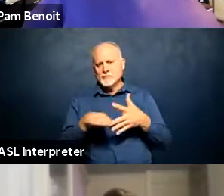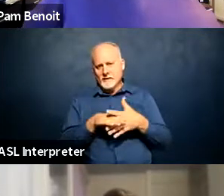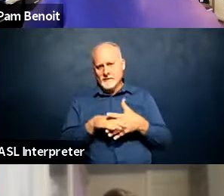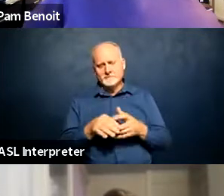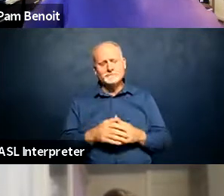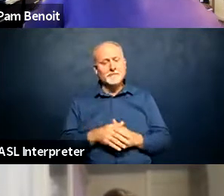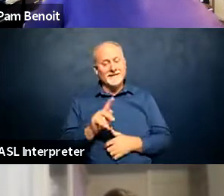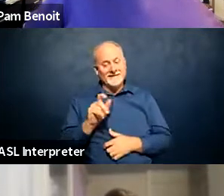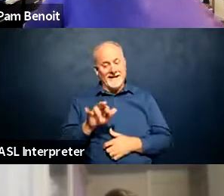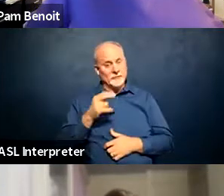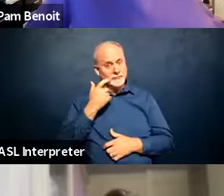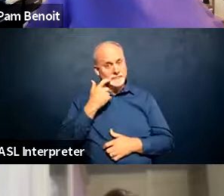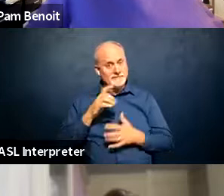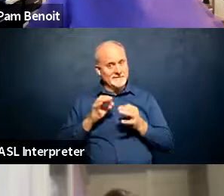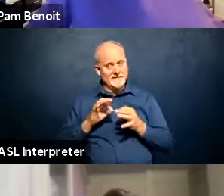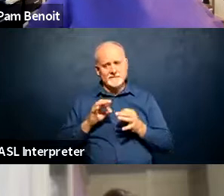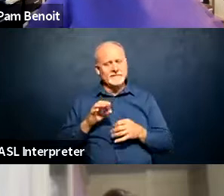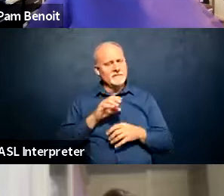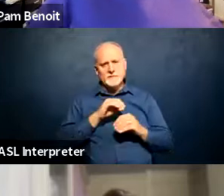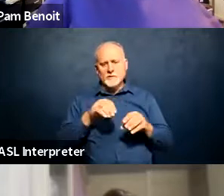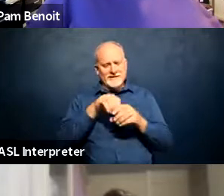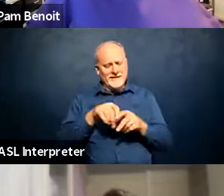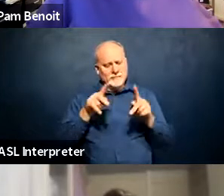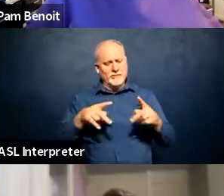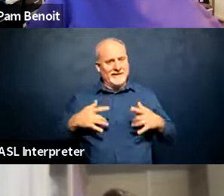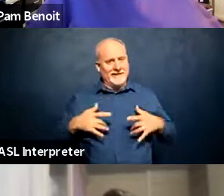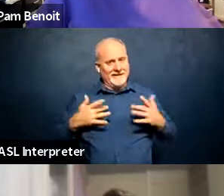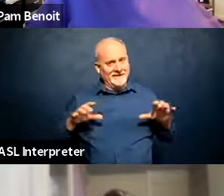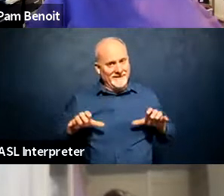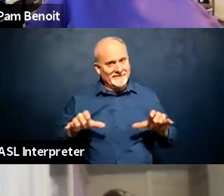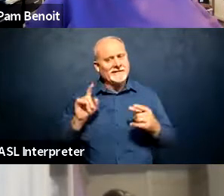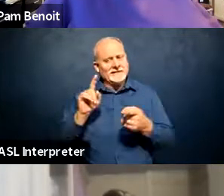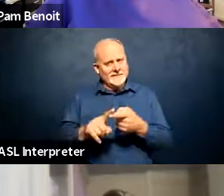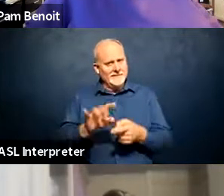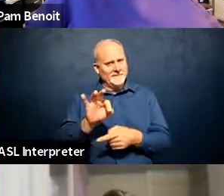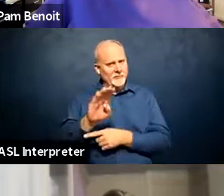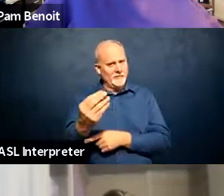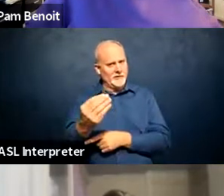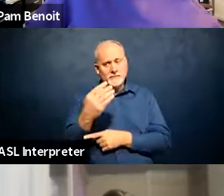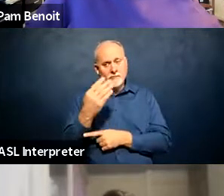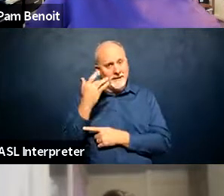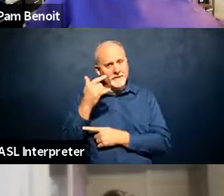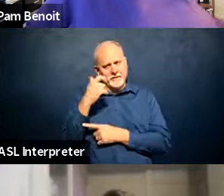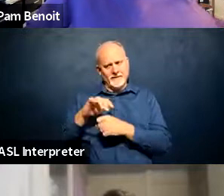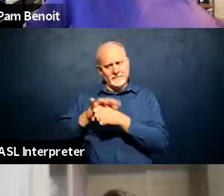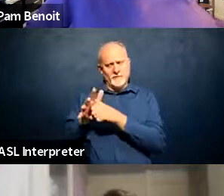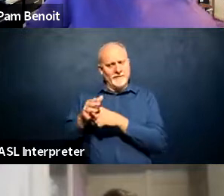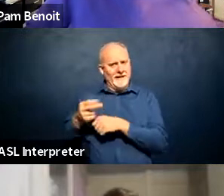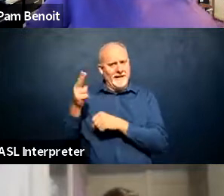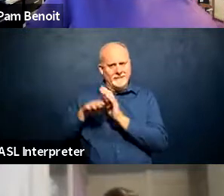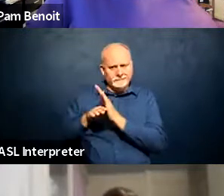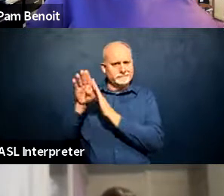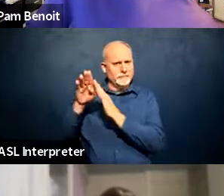Tyler indicated, there will not be in-person student events until February 14th because we're in a peak COVID period, and we know that a lot of